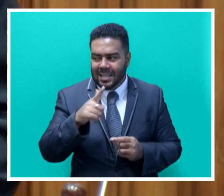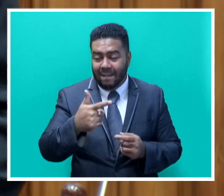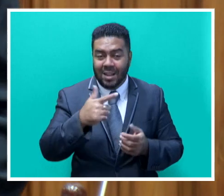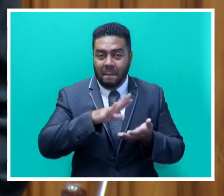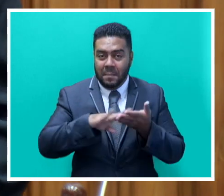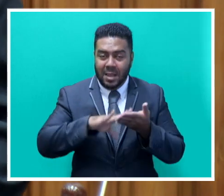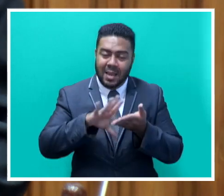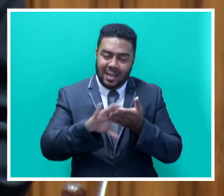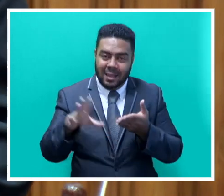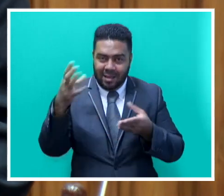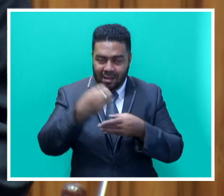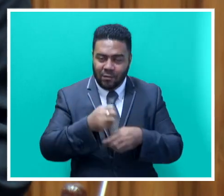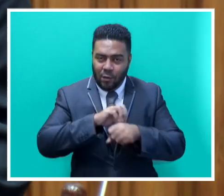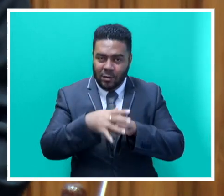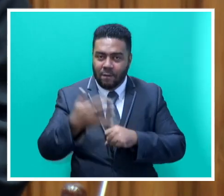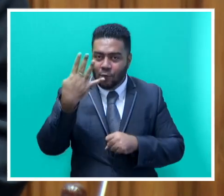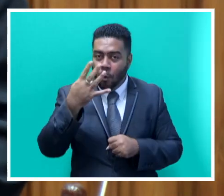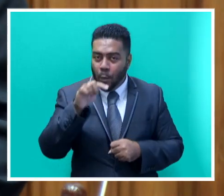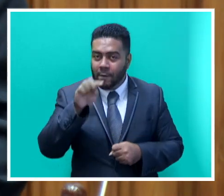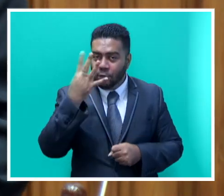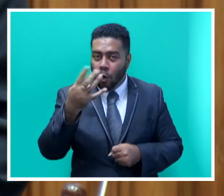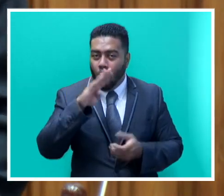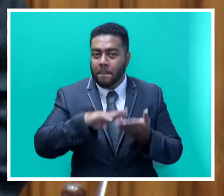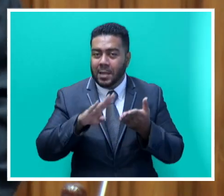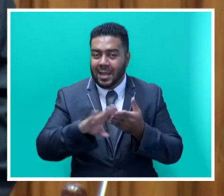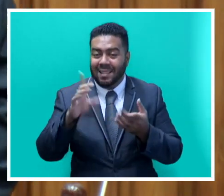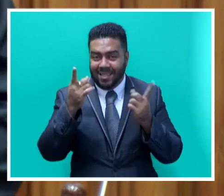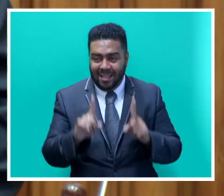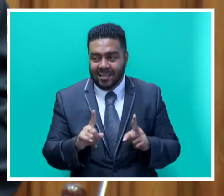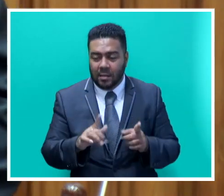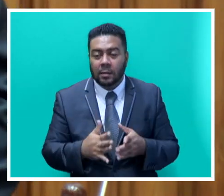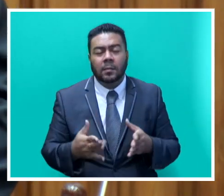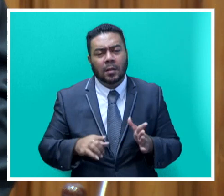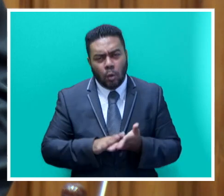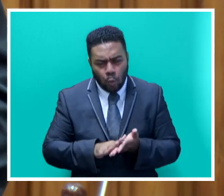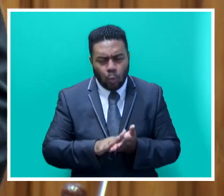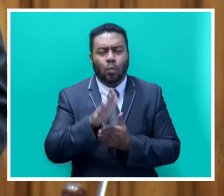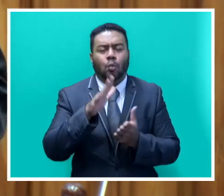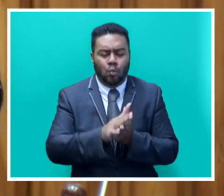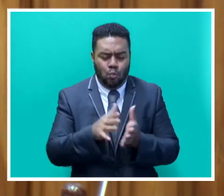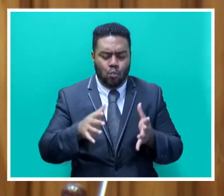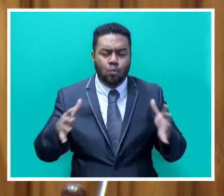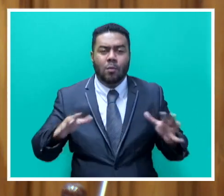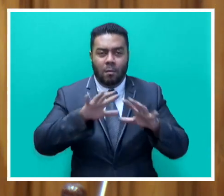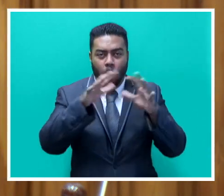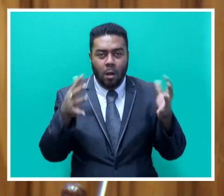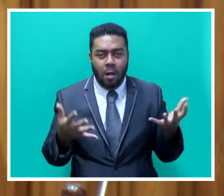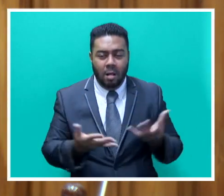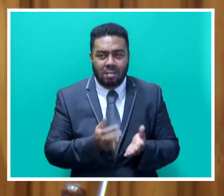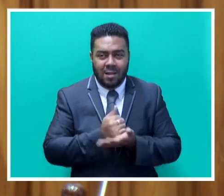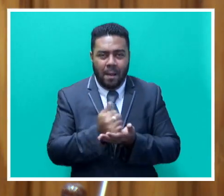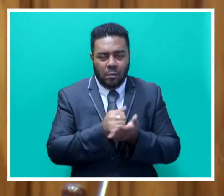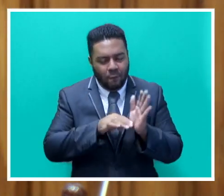with 4.4 million deaths. Cases continue to increase across the globe, and this is being driven by